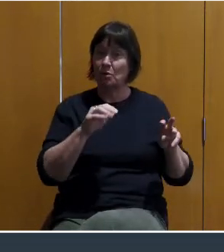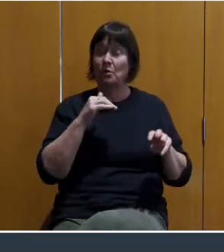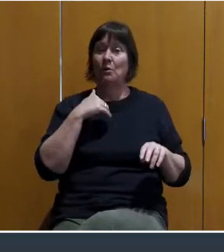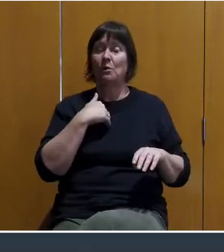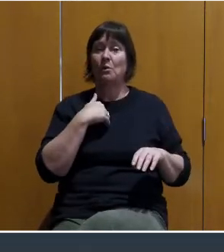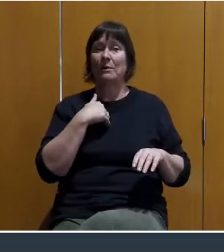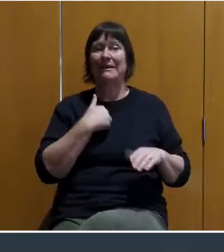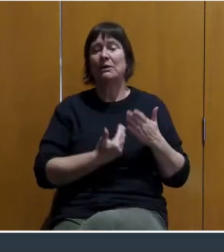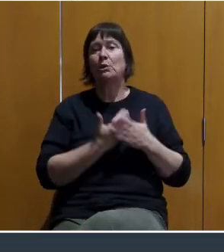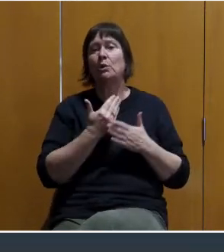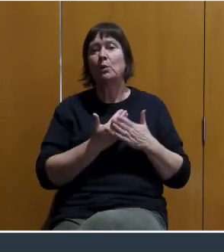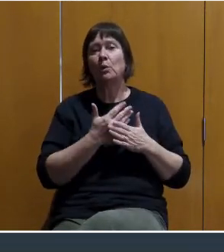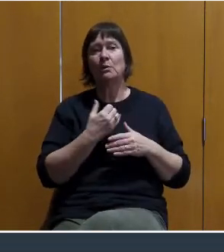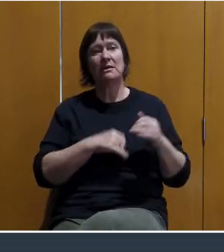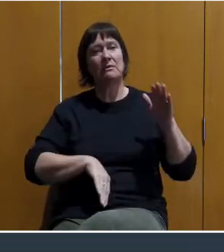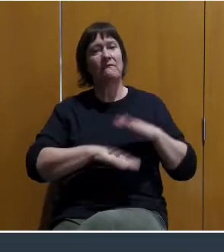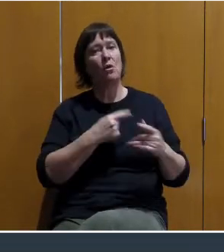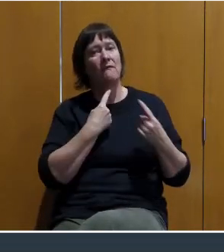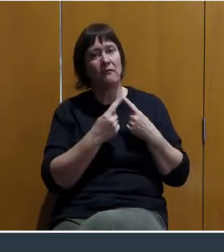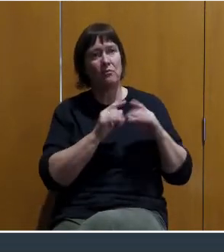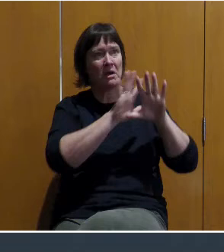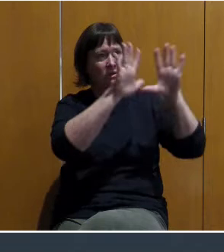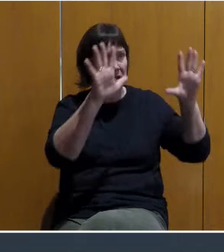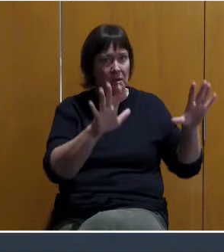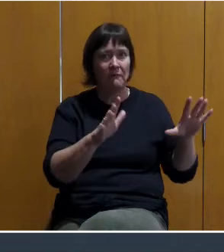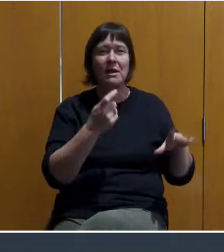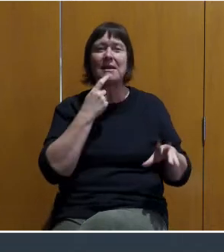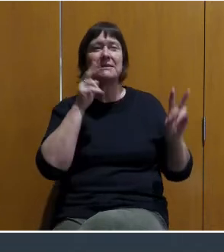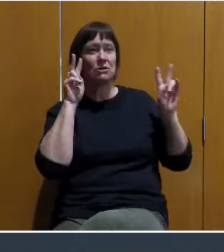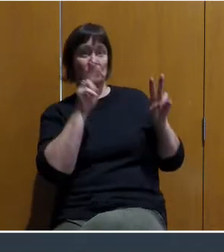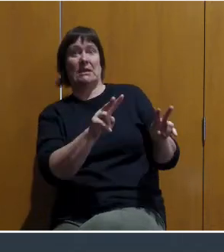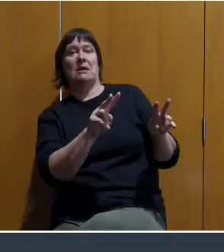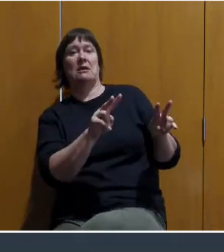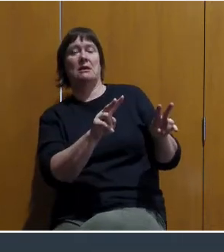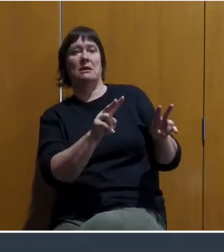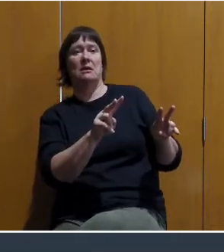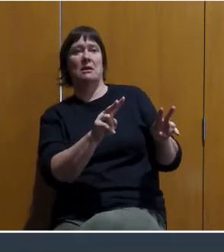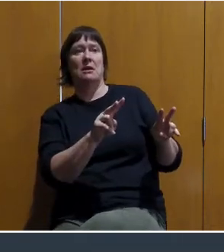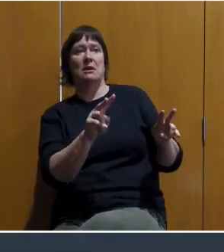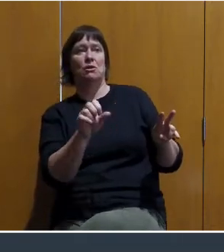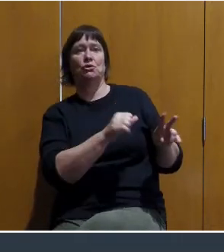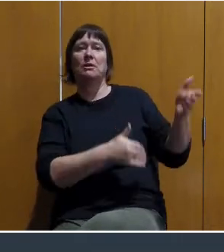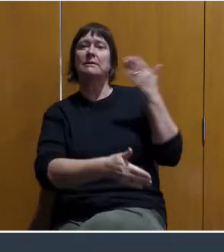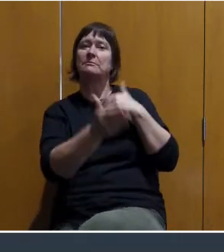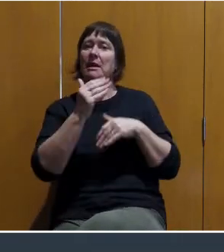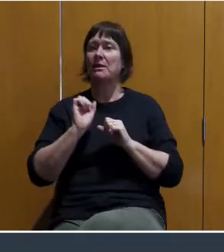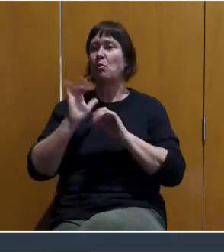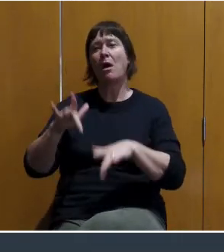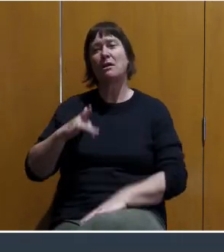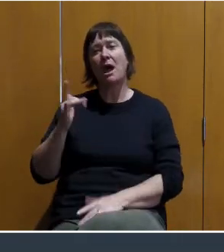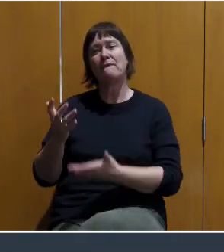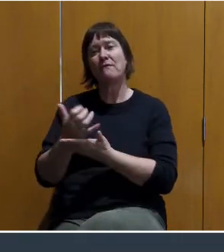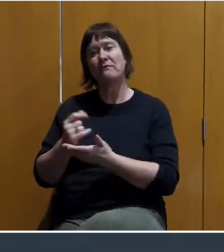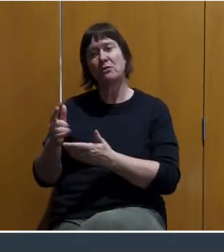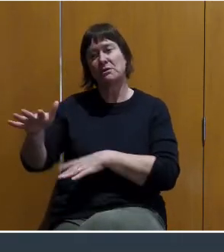upgrading. It needs to be really informative and very visible, and explain what a wildlife refuge